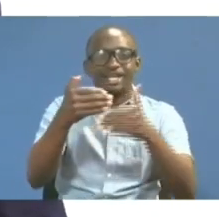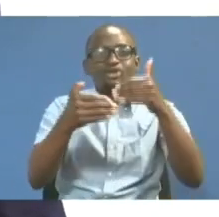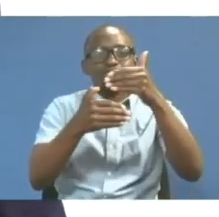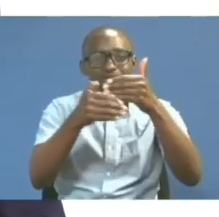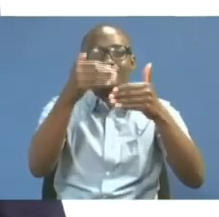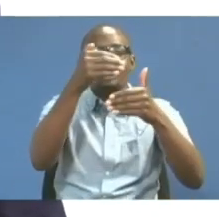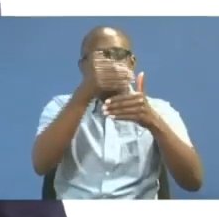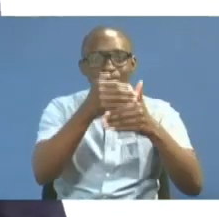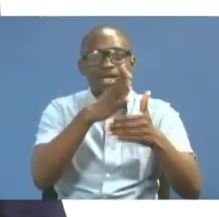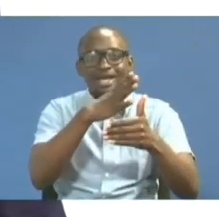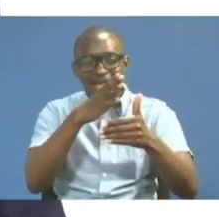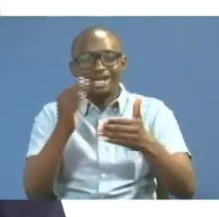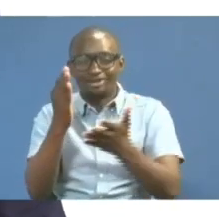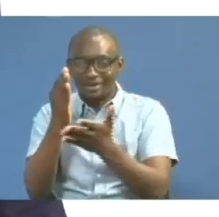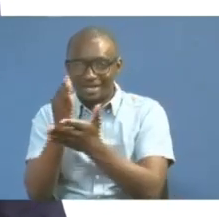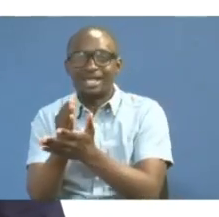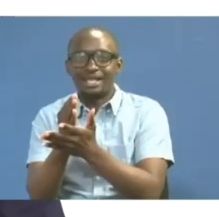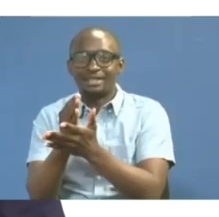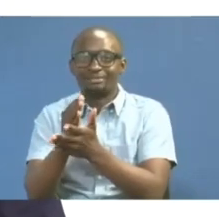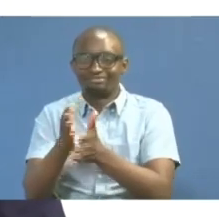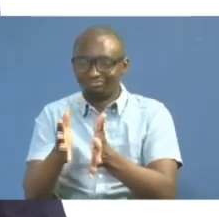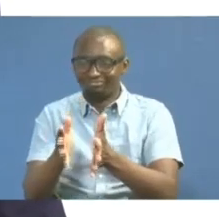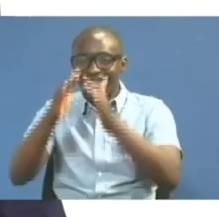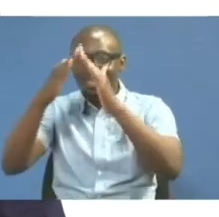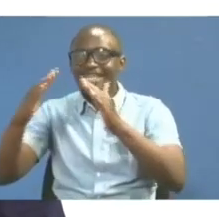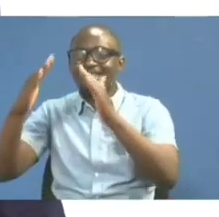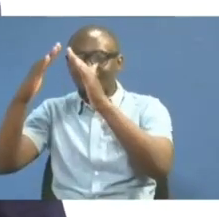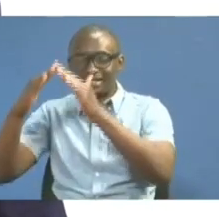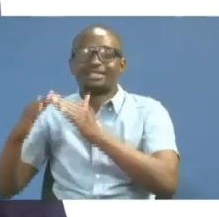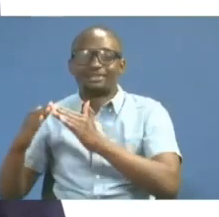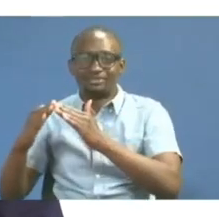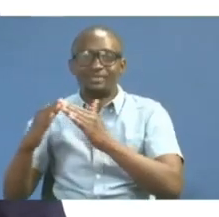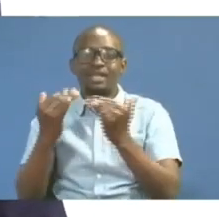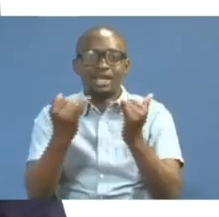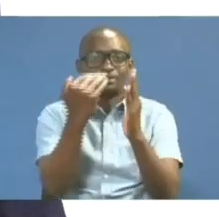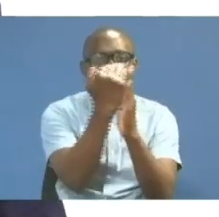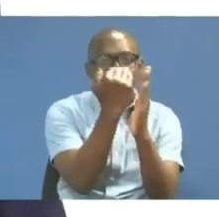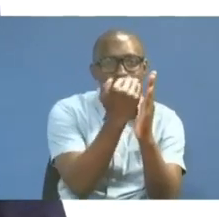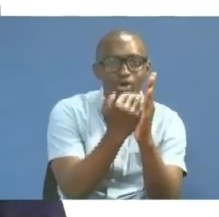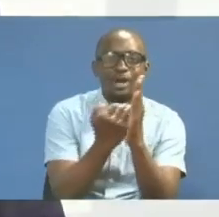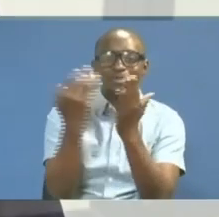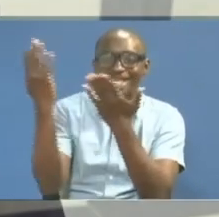in construction and real estates. The programs